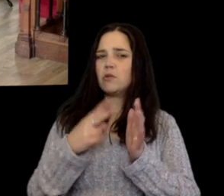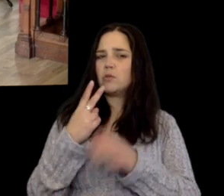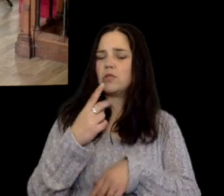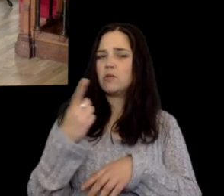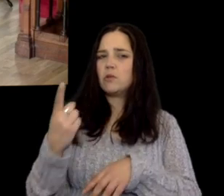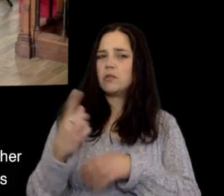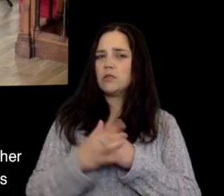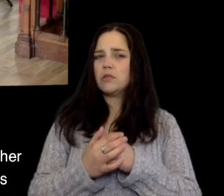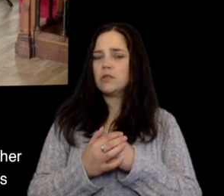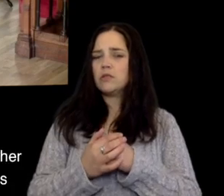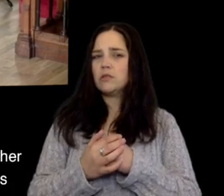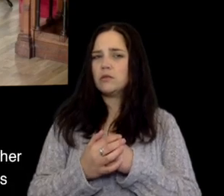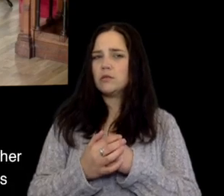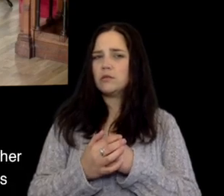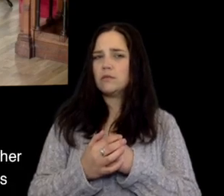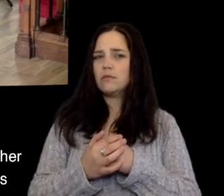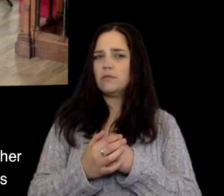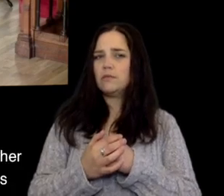21.